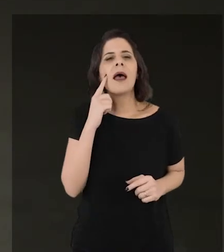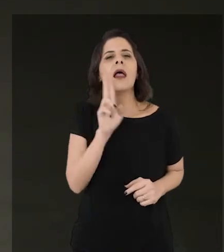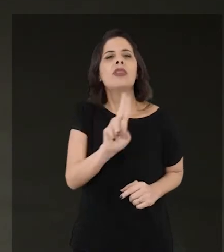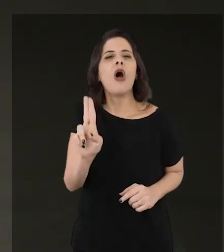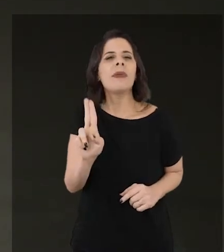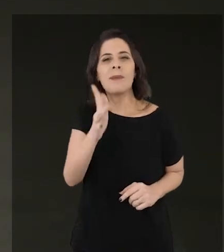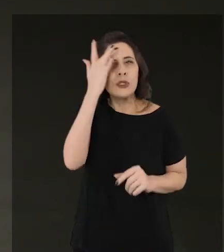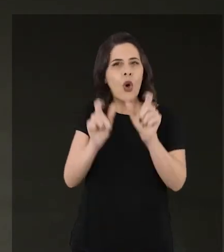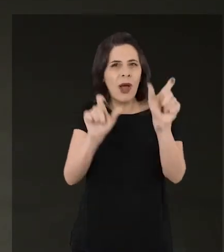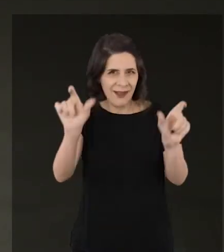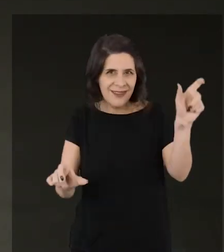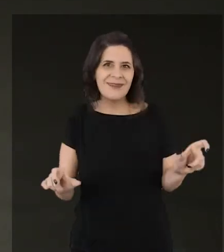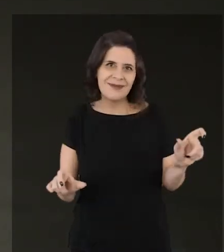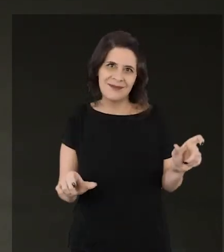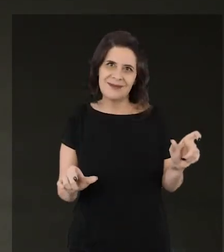names. So